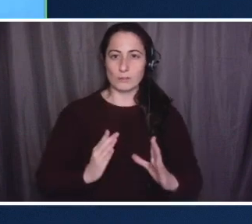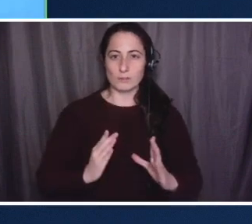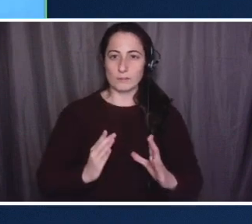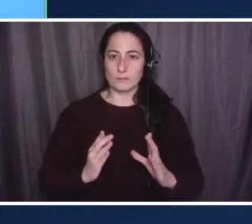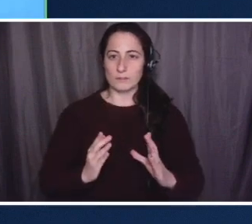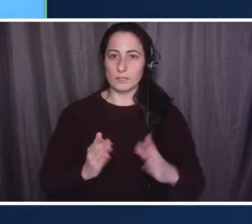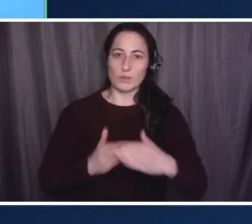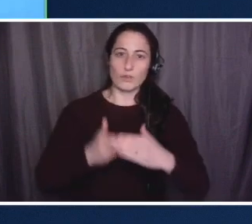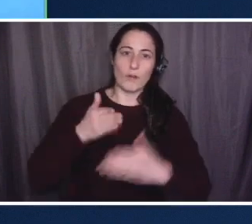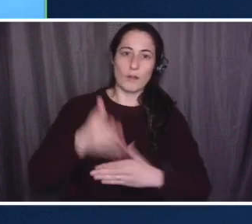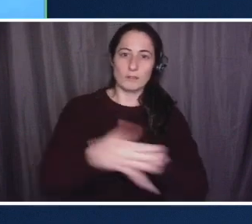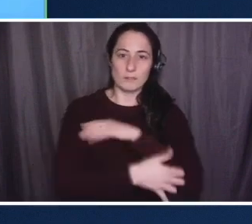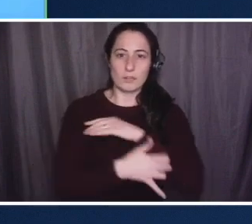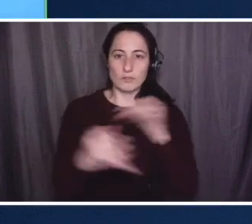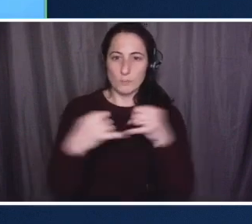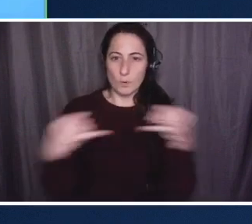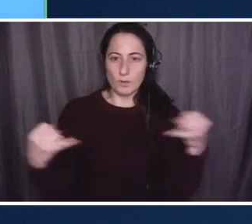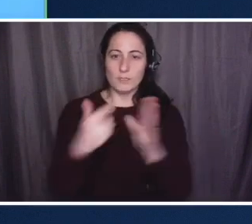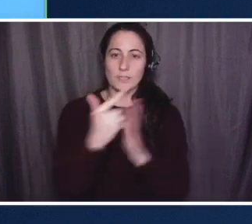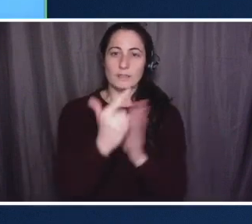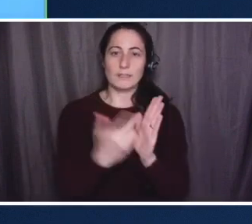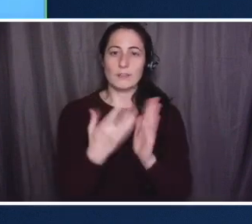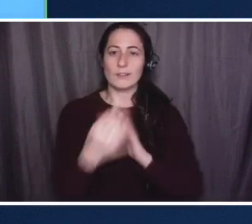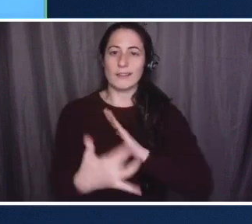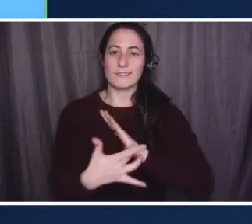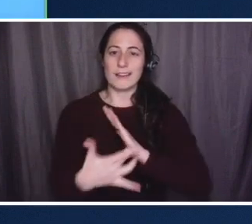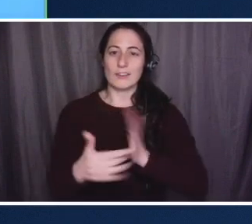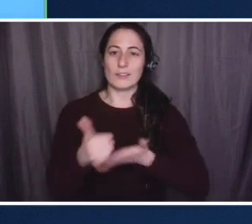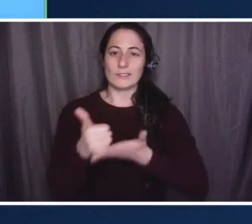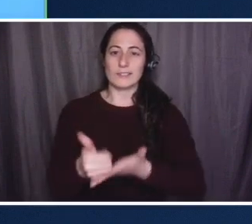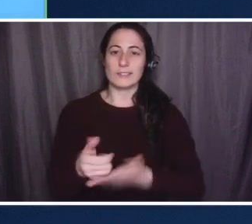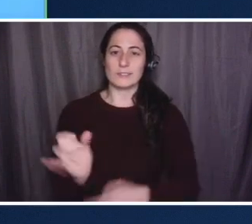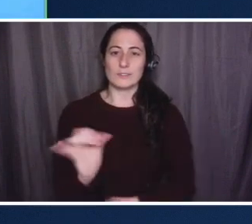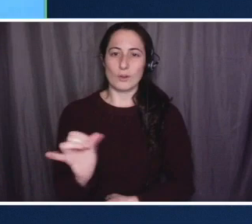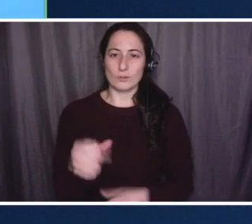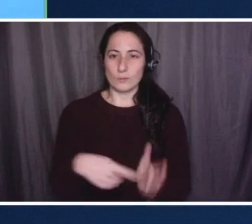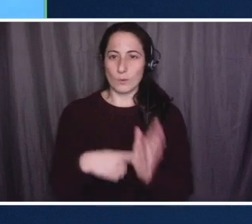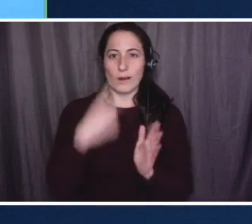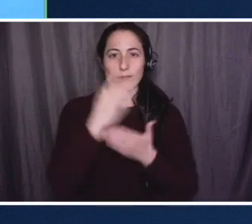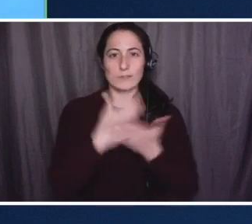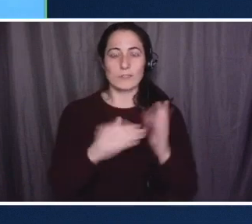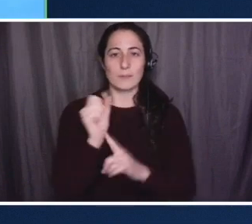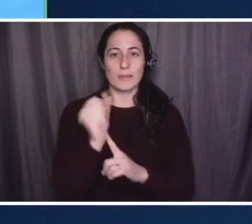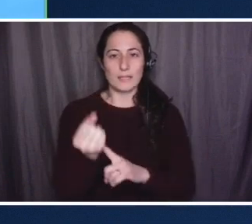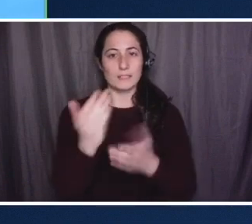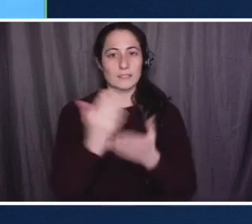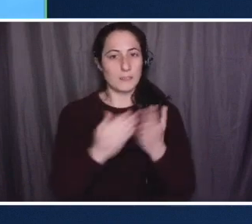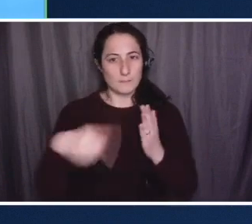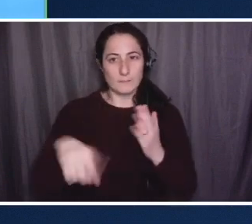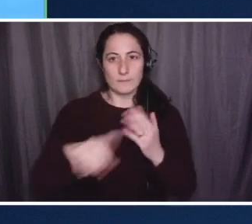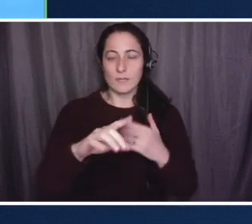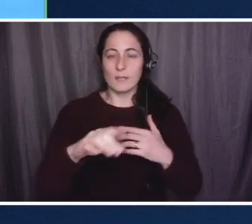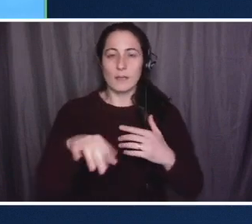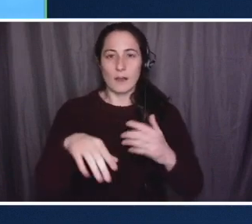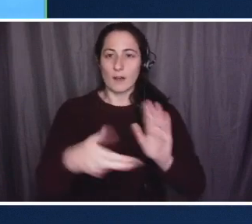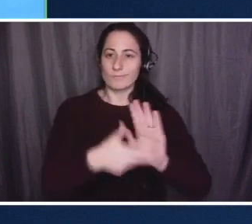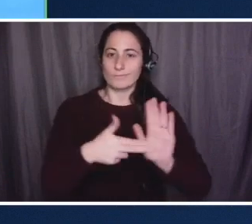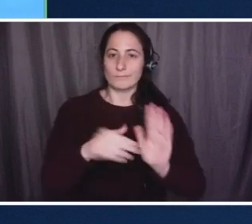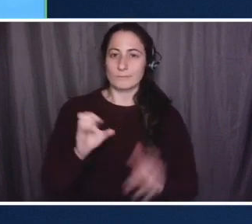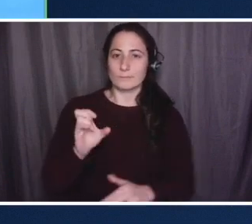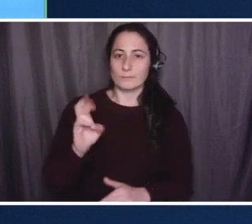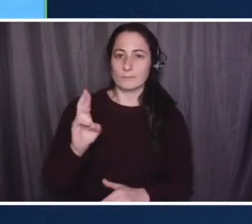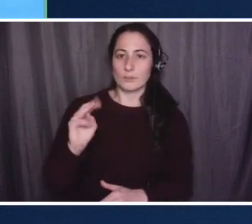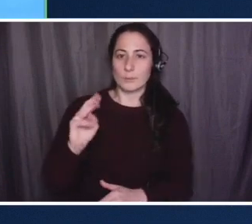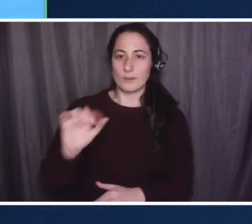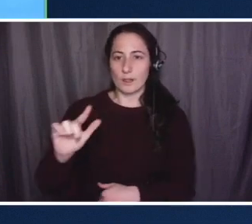and technical assistance is also needed. In some cases, they are persecuted, they are criminalized, and they need support